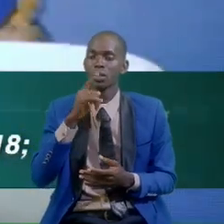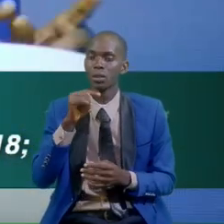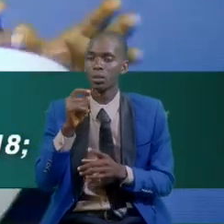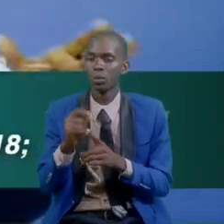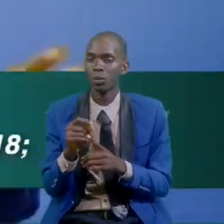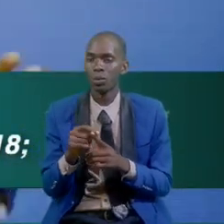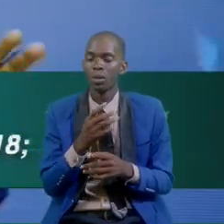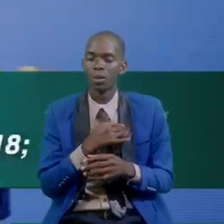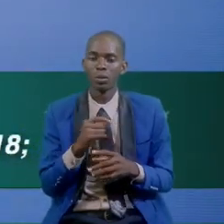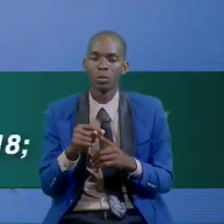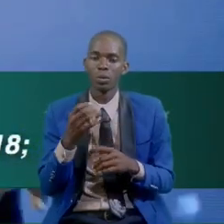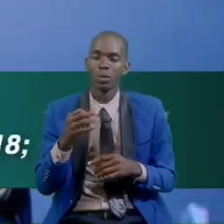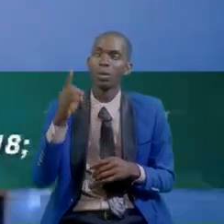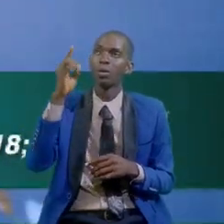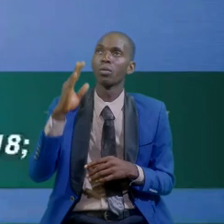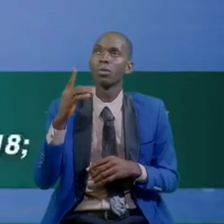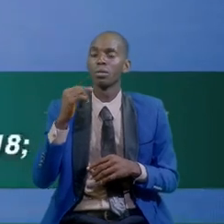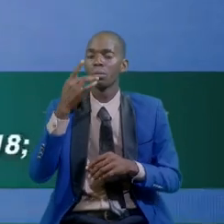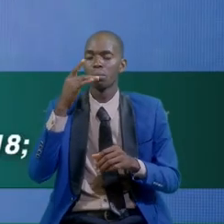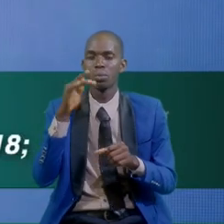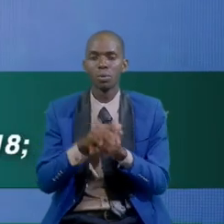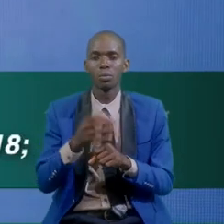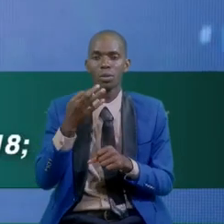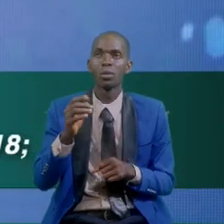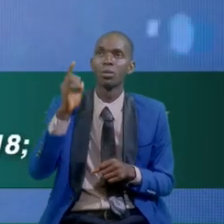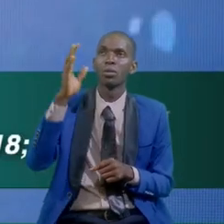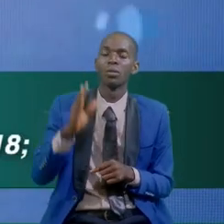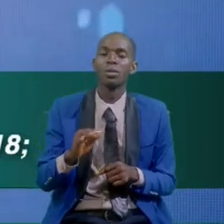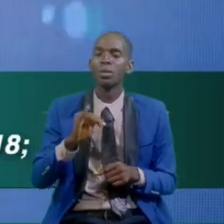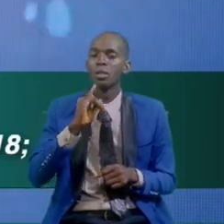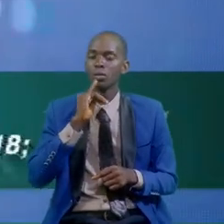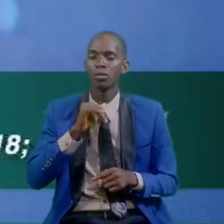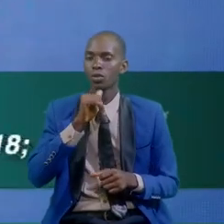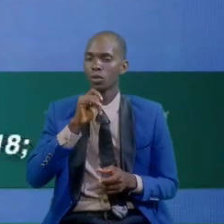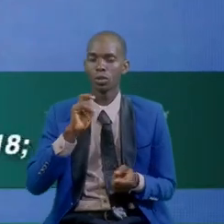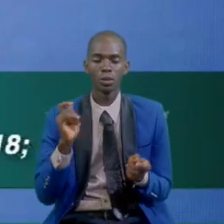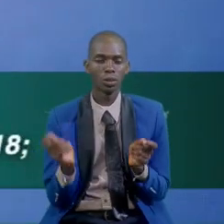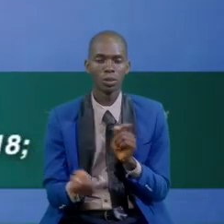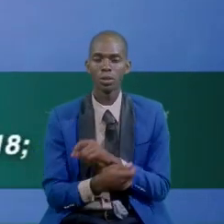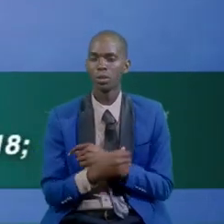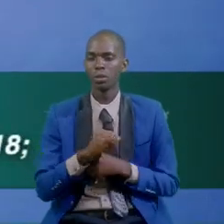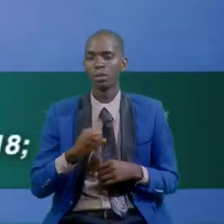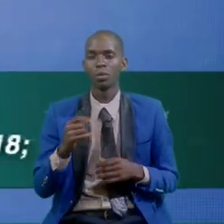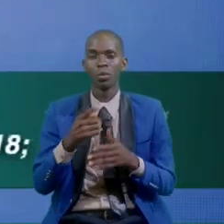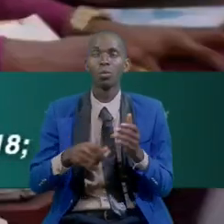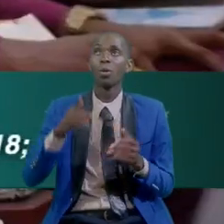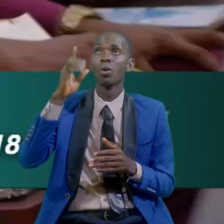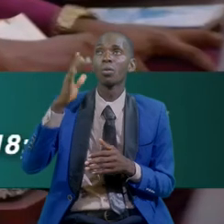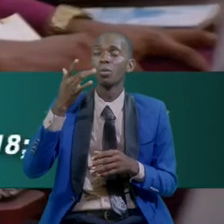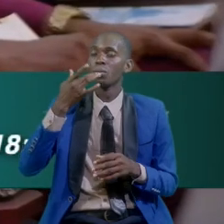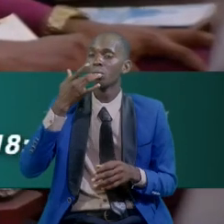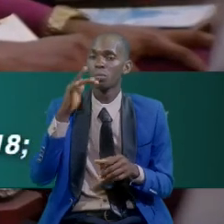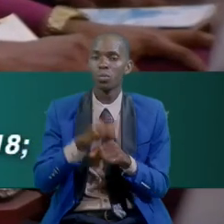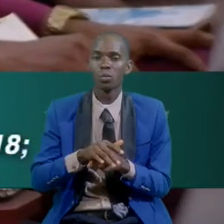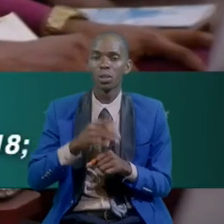of God, the promise of God, is immutable. What God has said will be done. Look